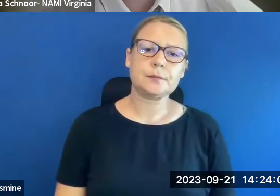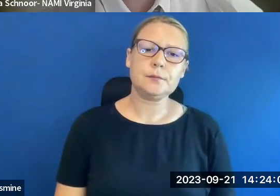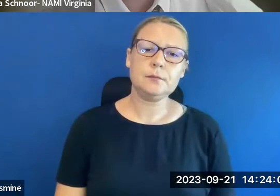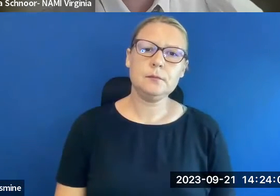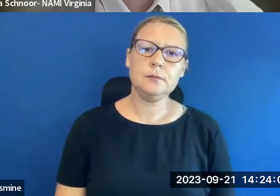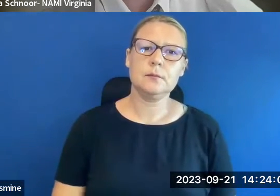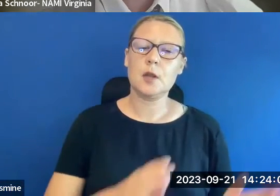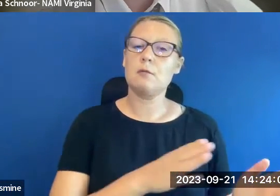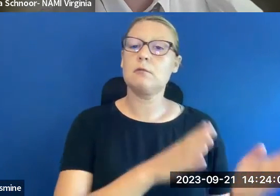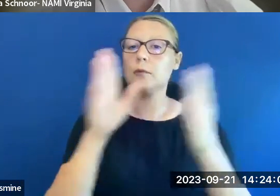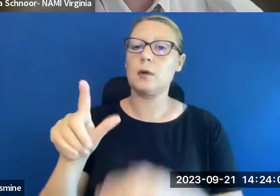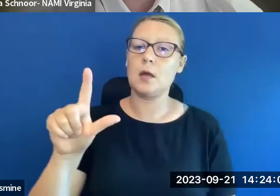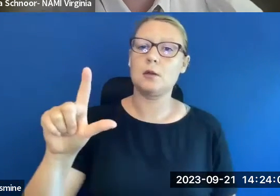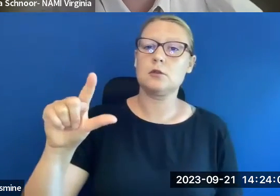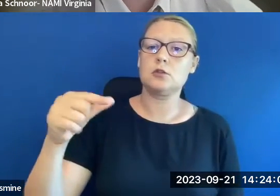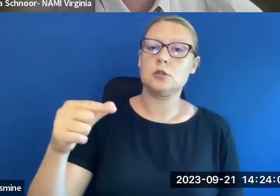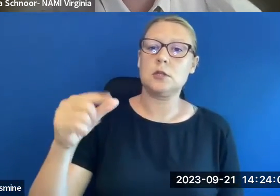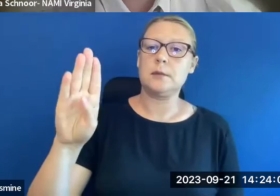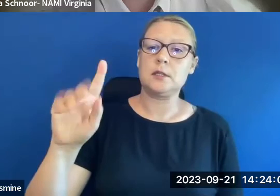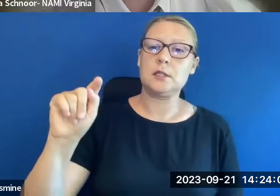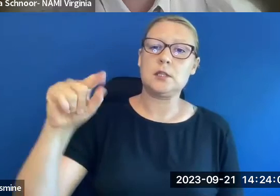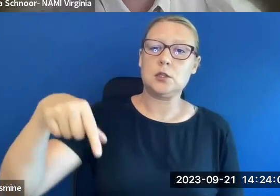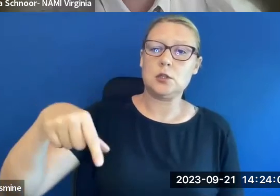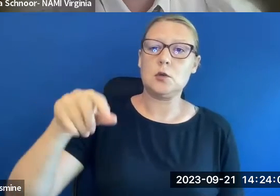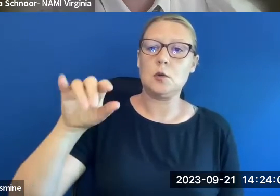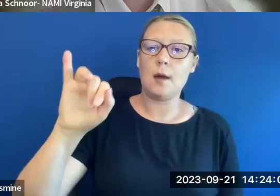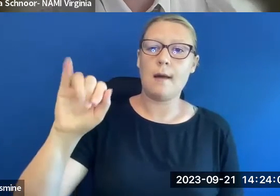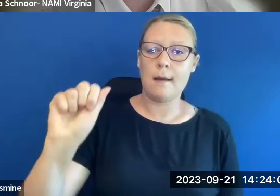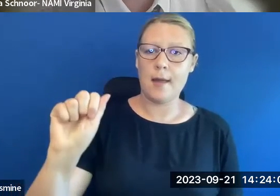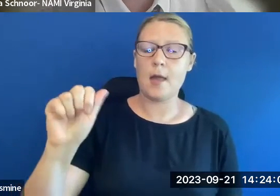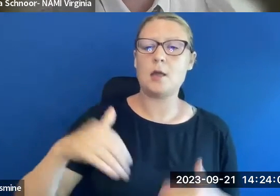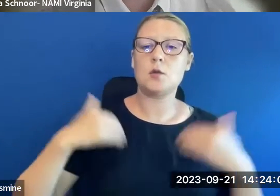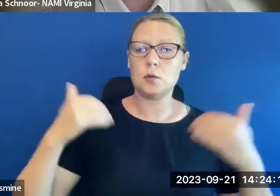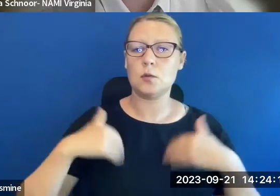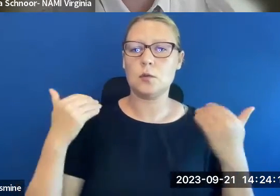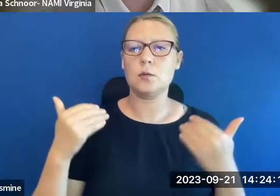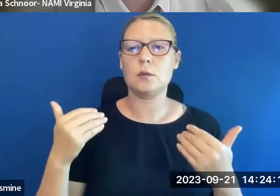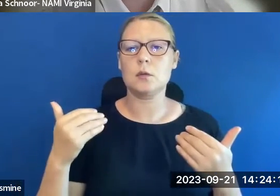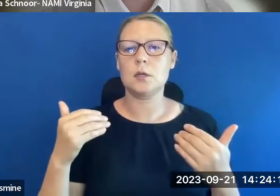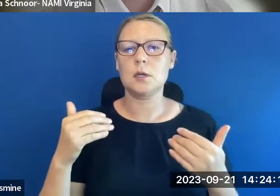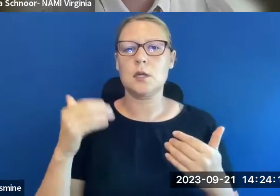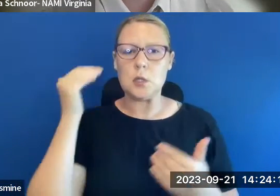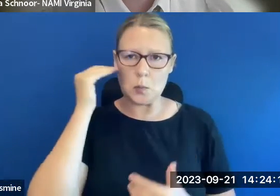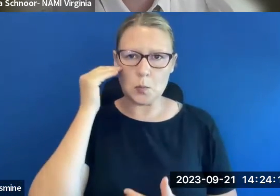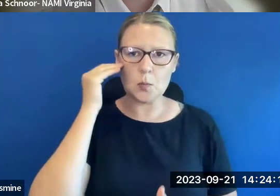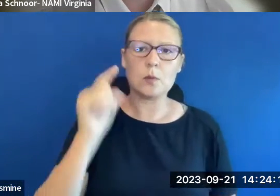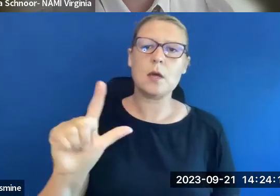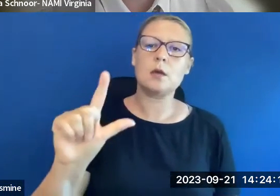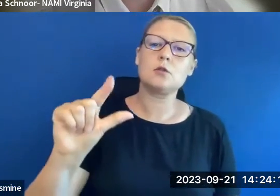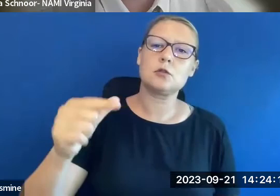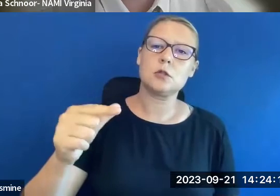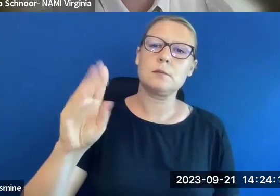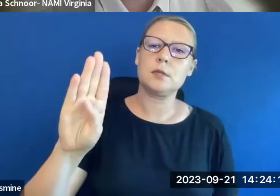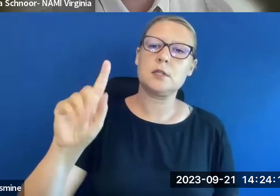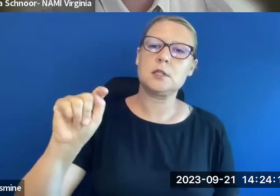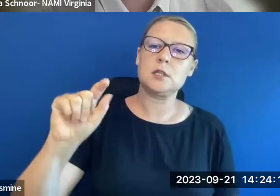about LGBTQIA youth. It's known that that LGBTQIA youth